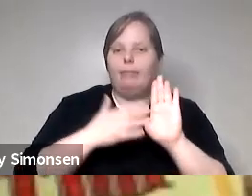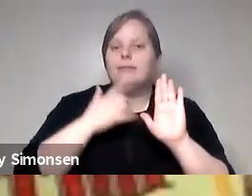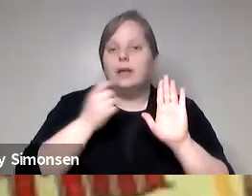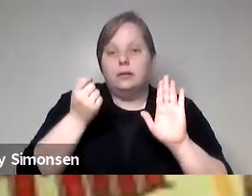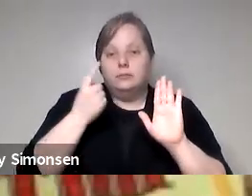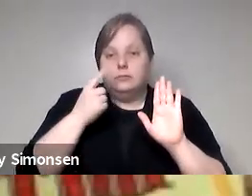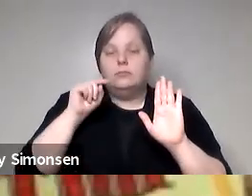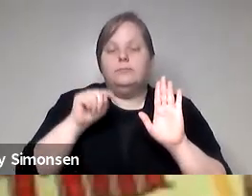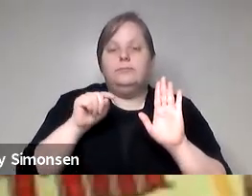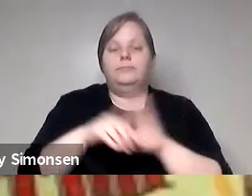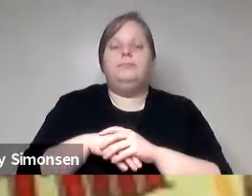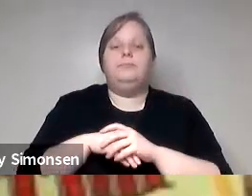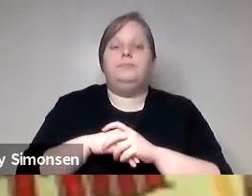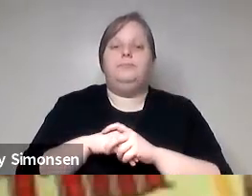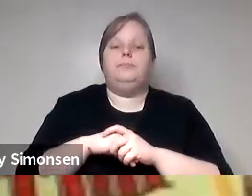say,